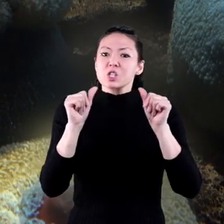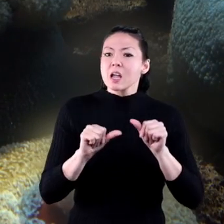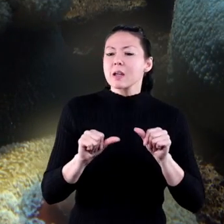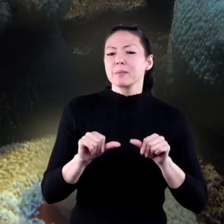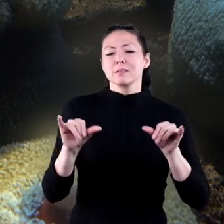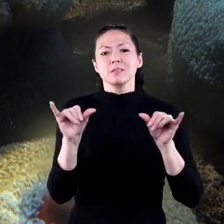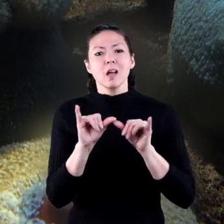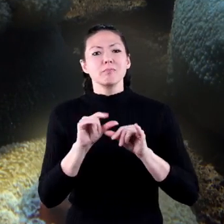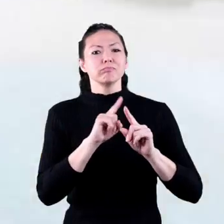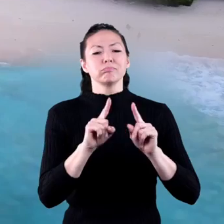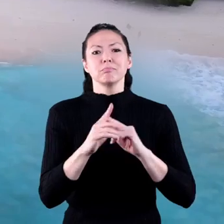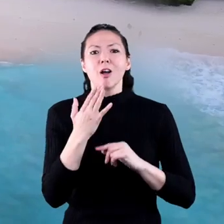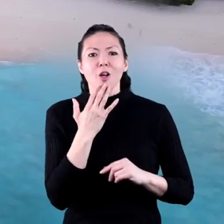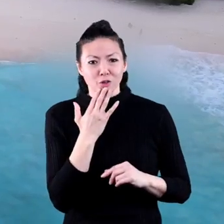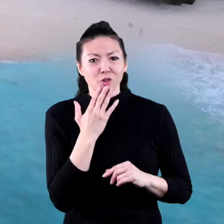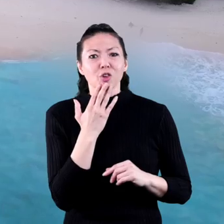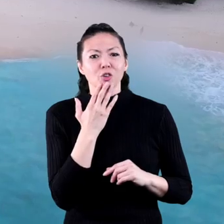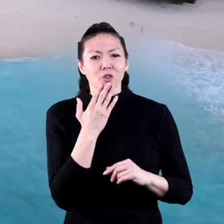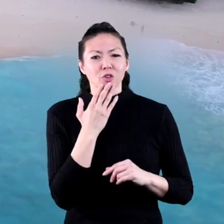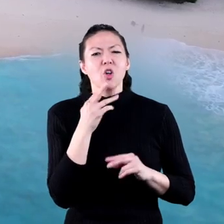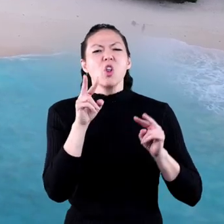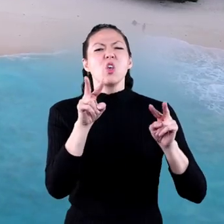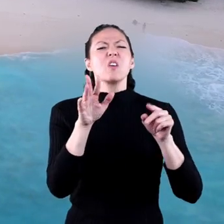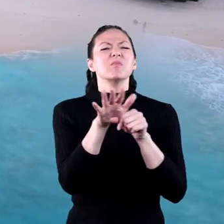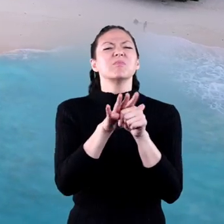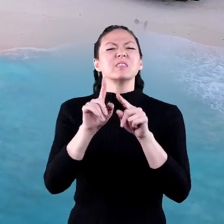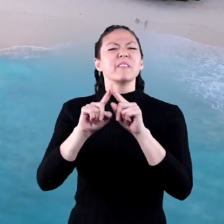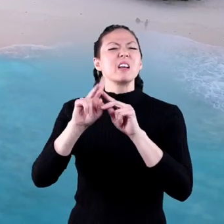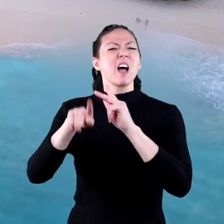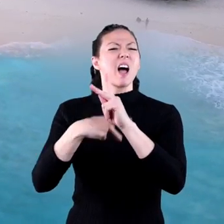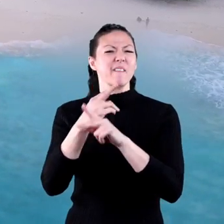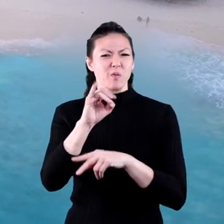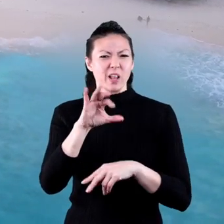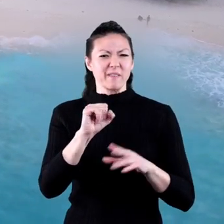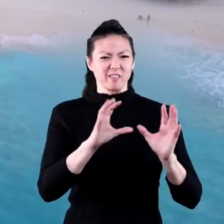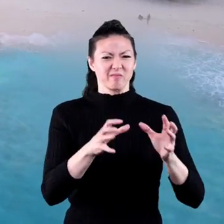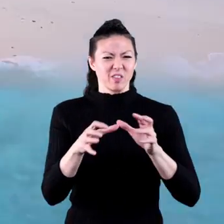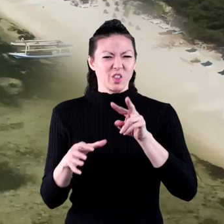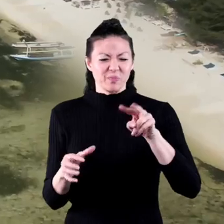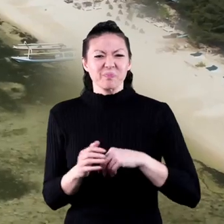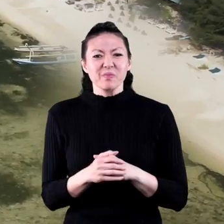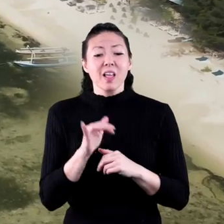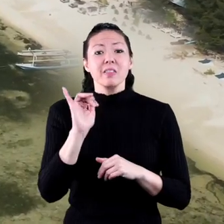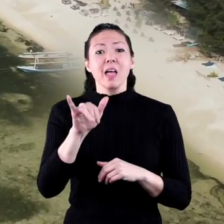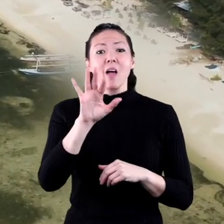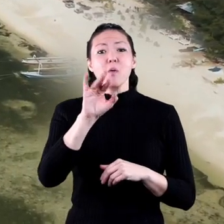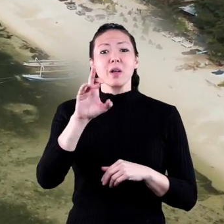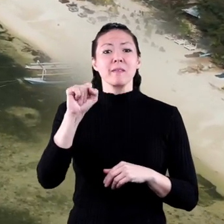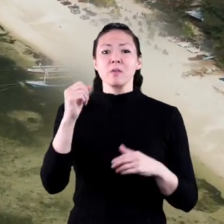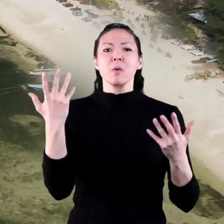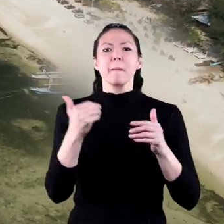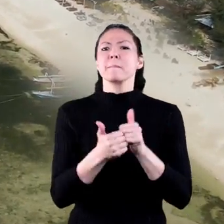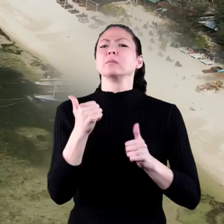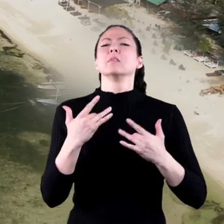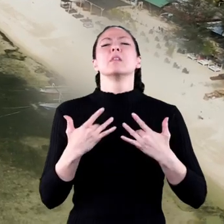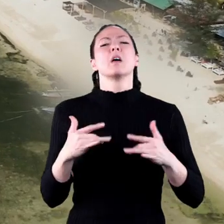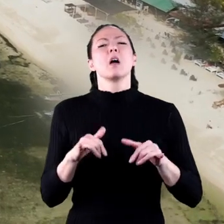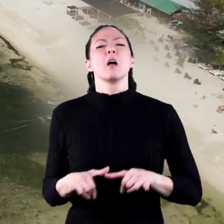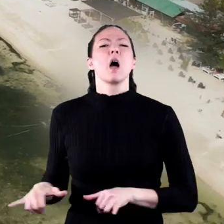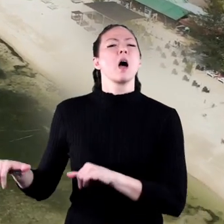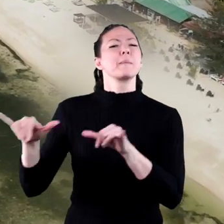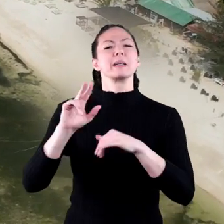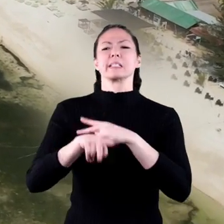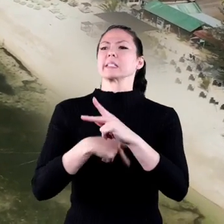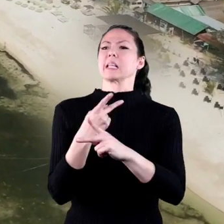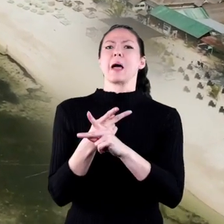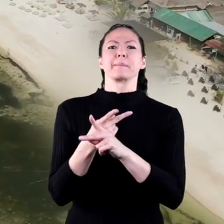and color. Let's take a look at a few different types of reefs. Fringing reefs are the most common type